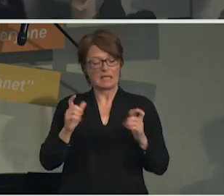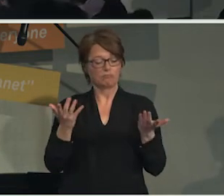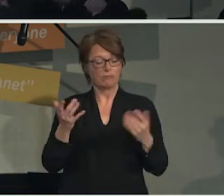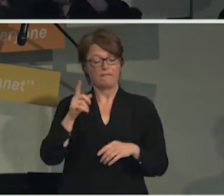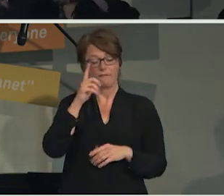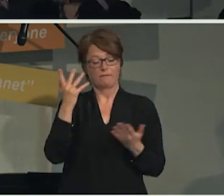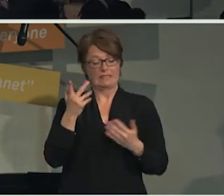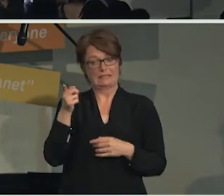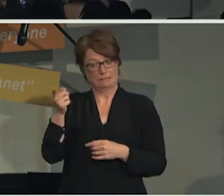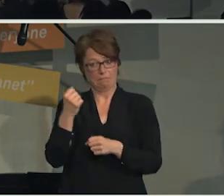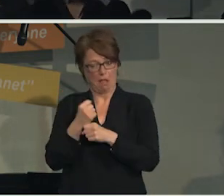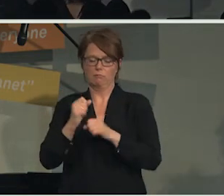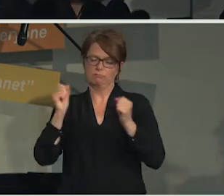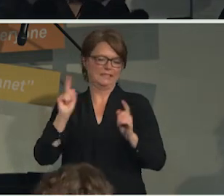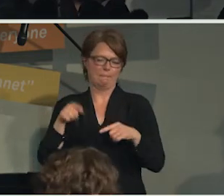here.